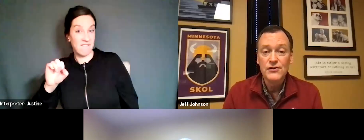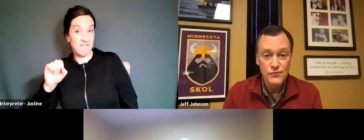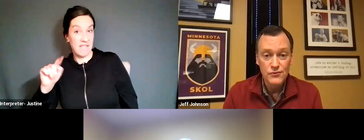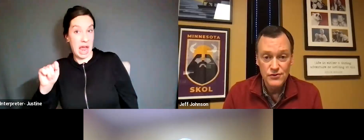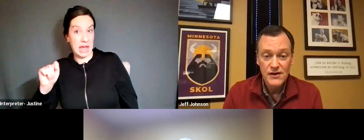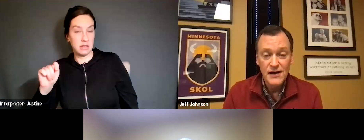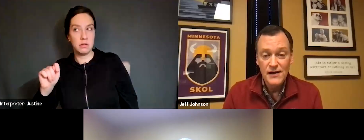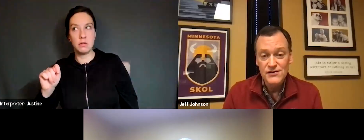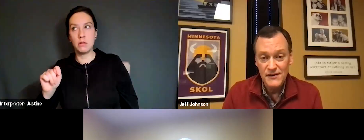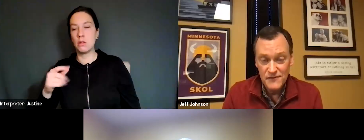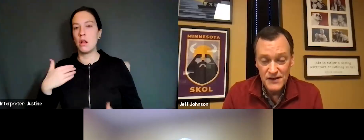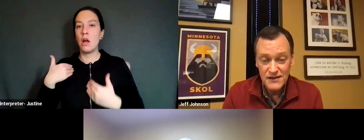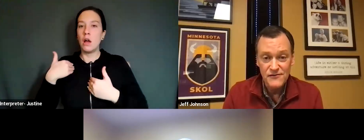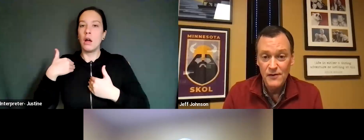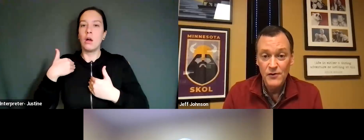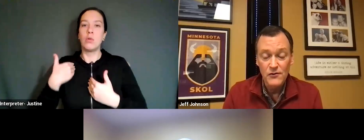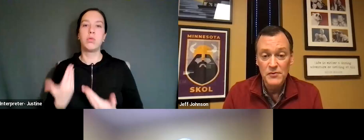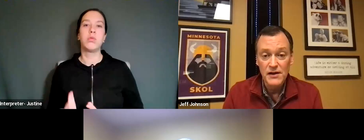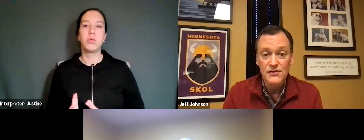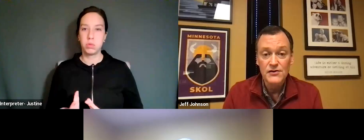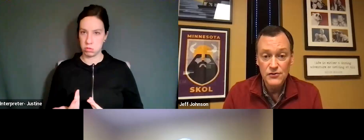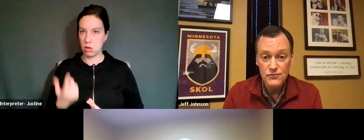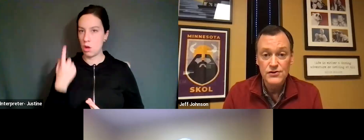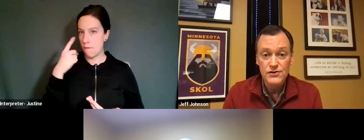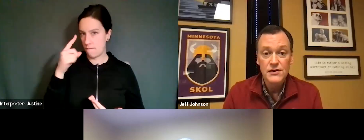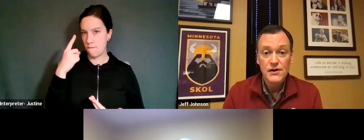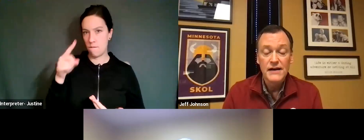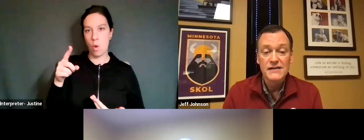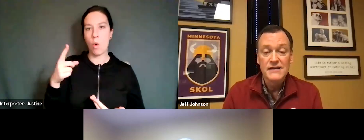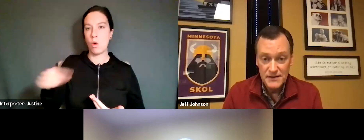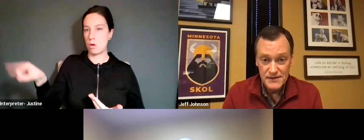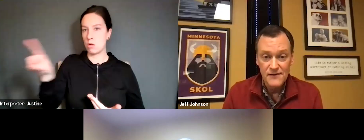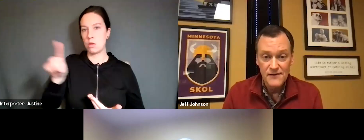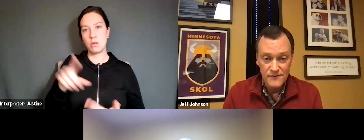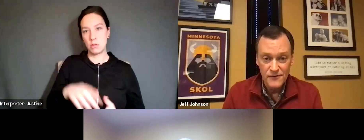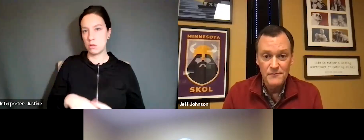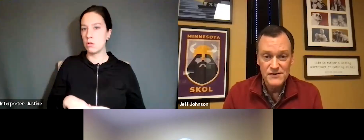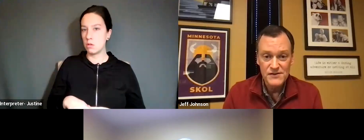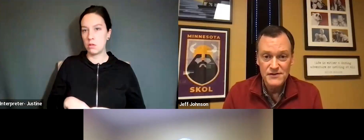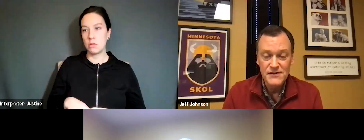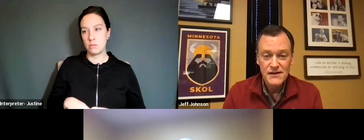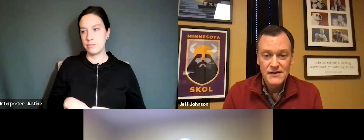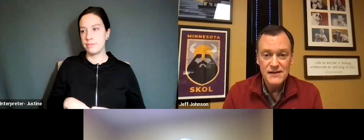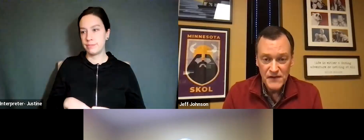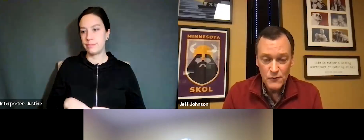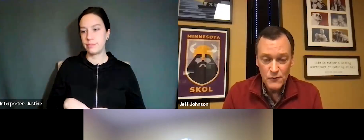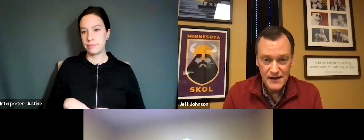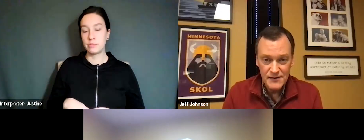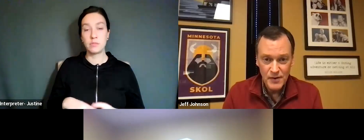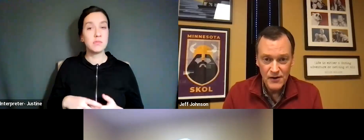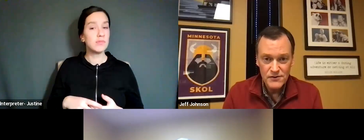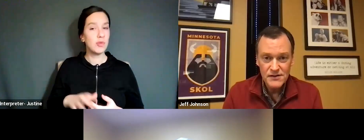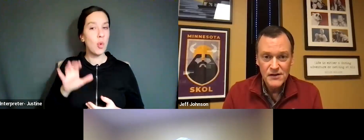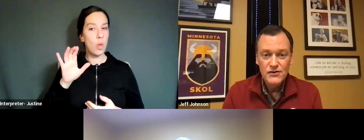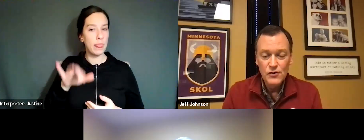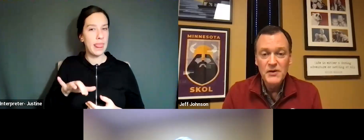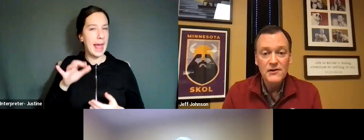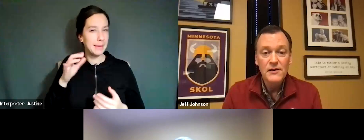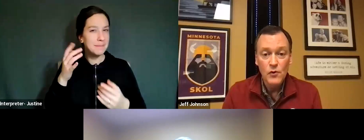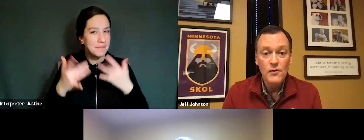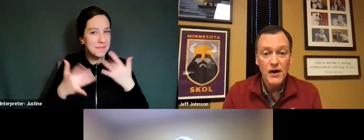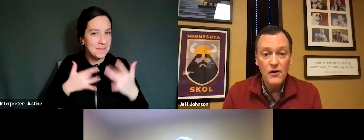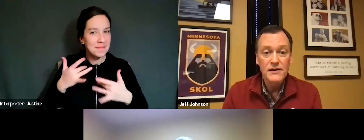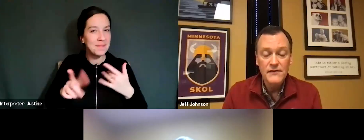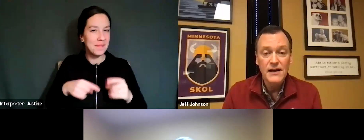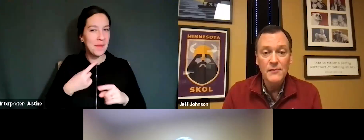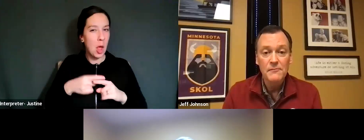a huge, not just a convenience for them, but it would be a huge expense saving for them. So it's something we're excited about. You'll be